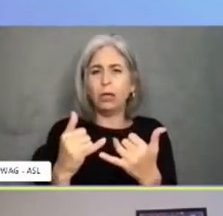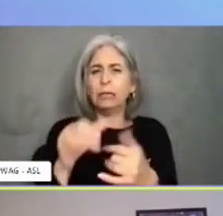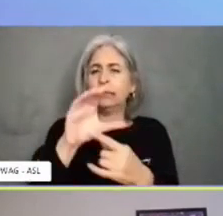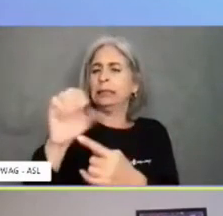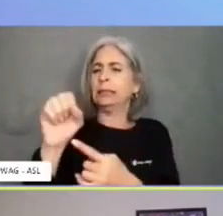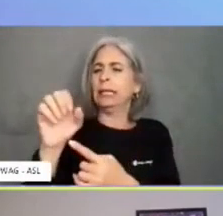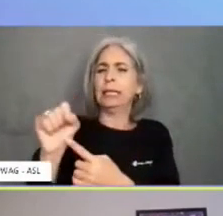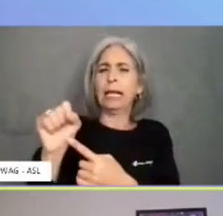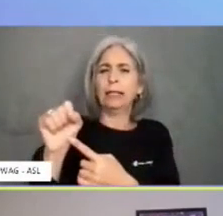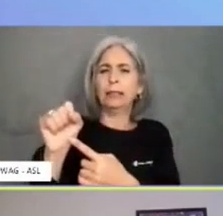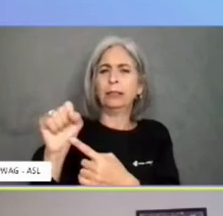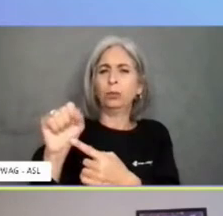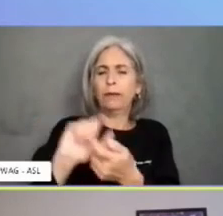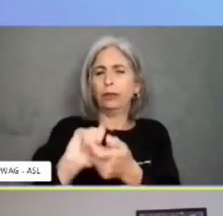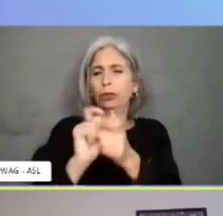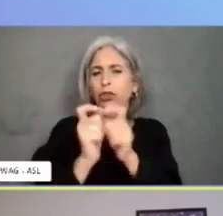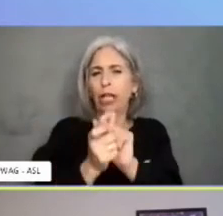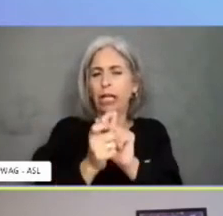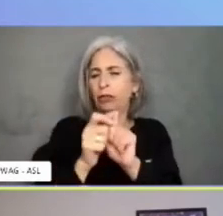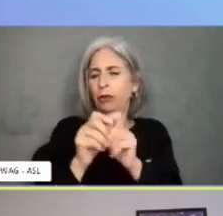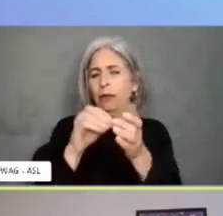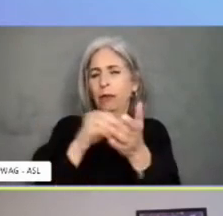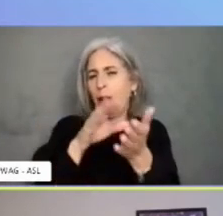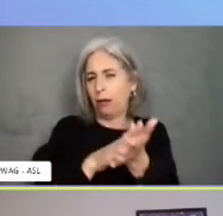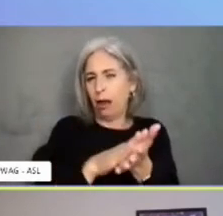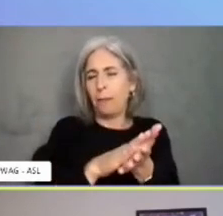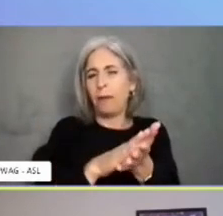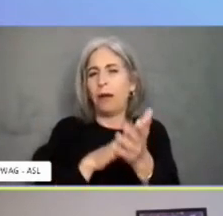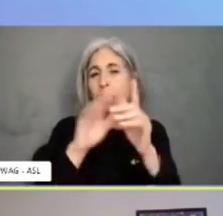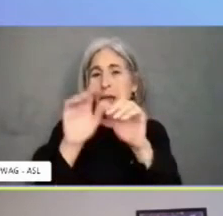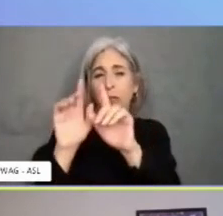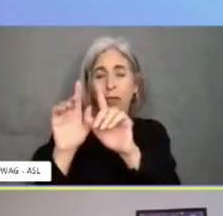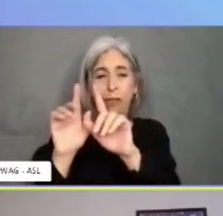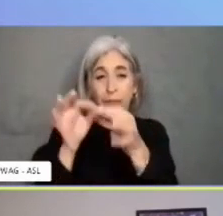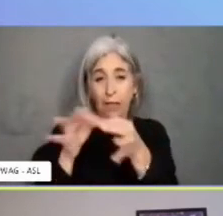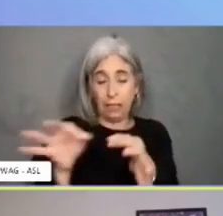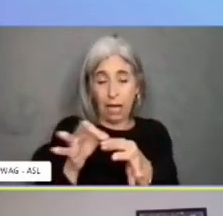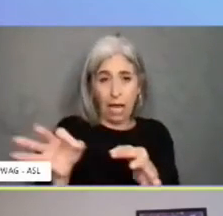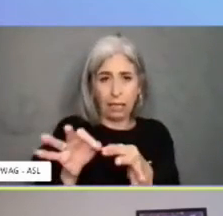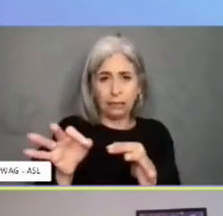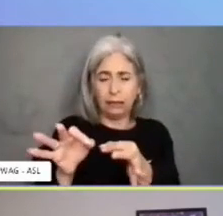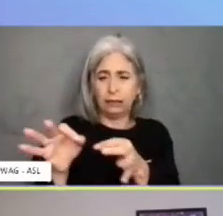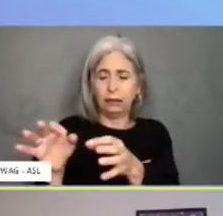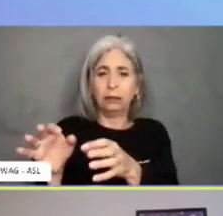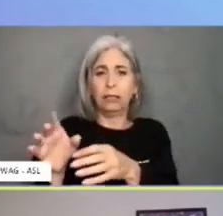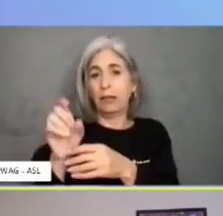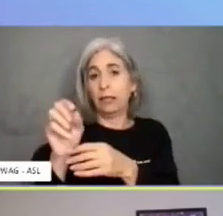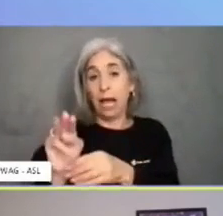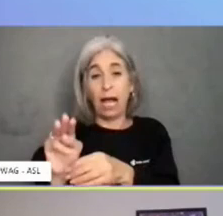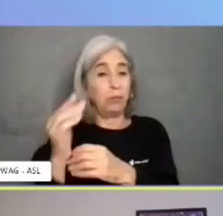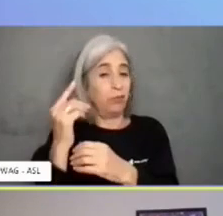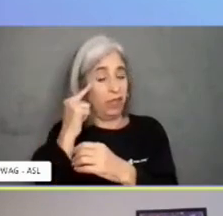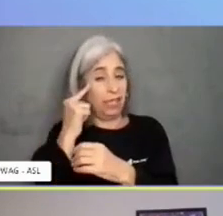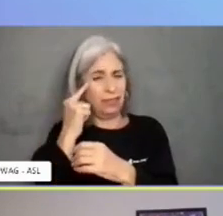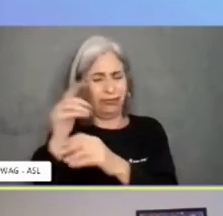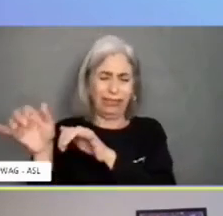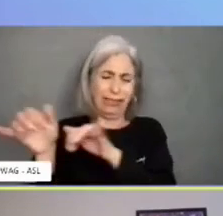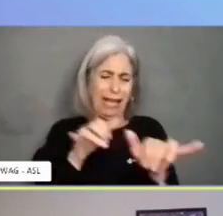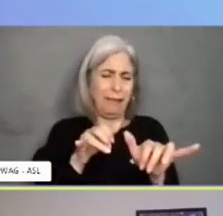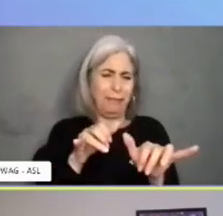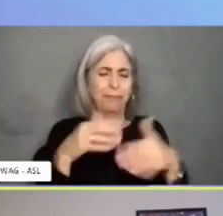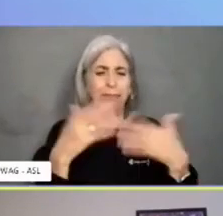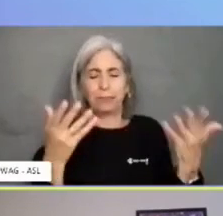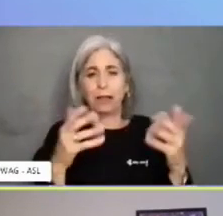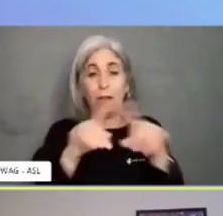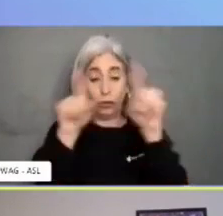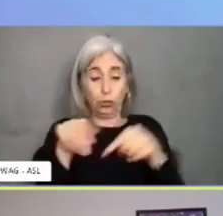changed the underlying markup. The text, as far as the DOM element is concerned, is the same. In theory, the